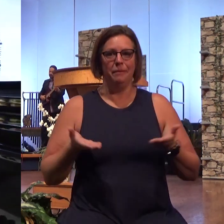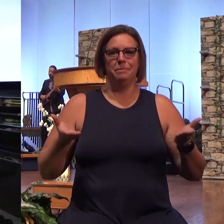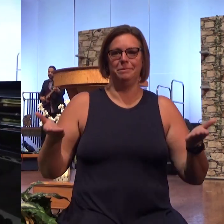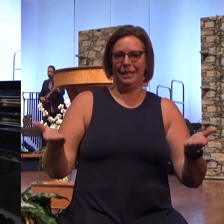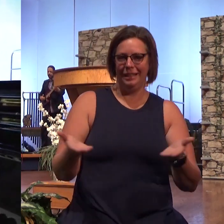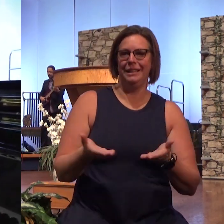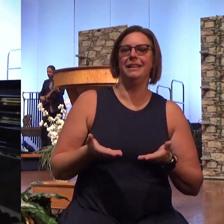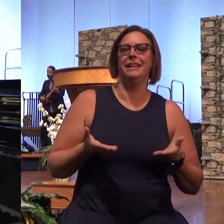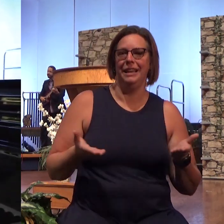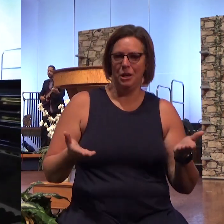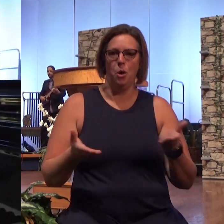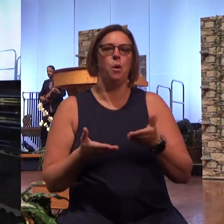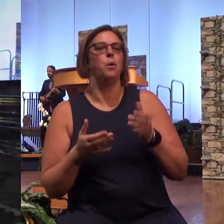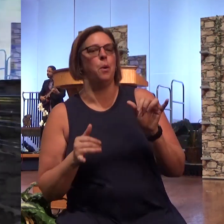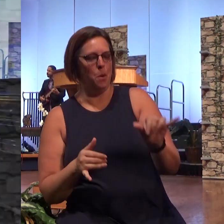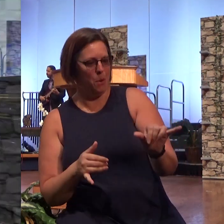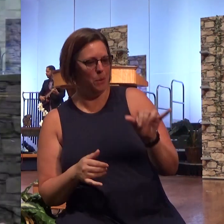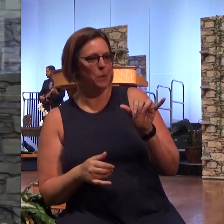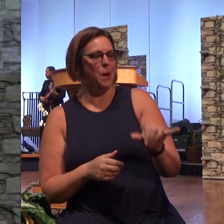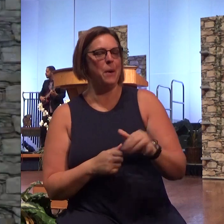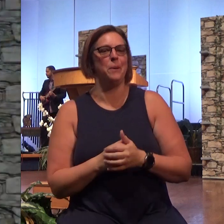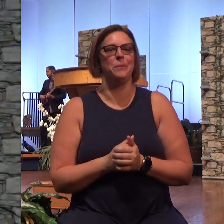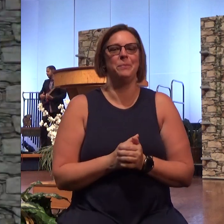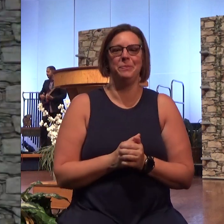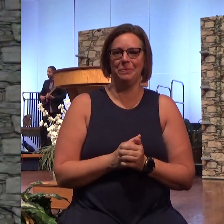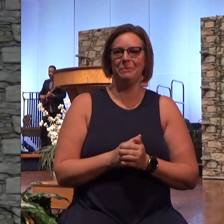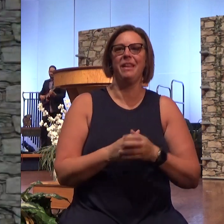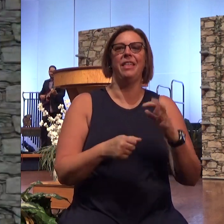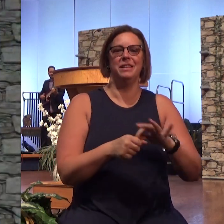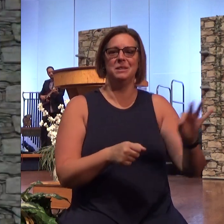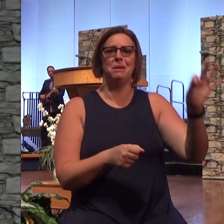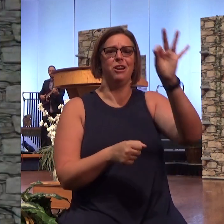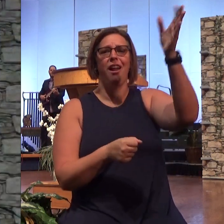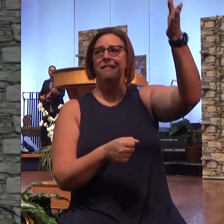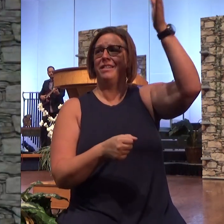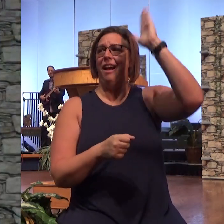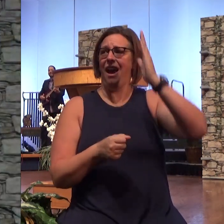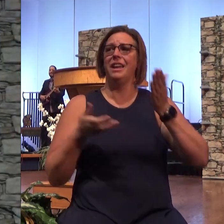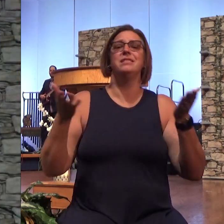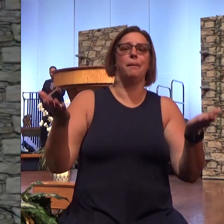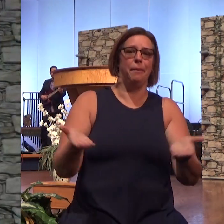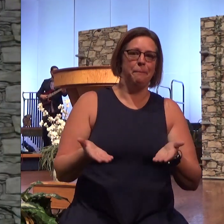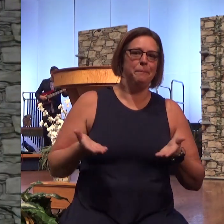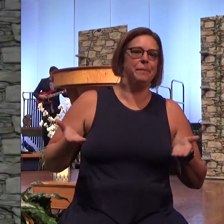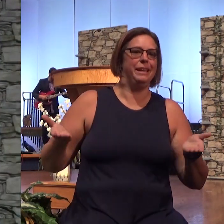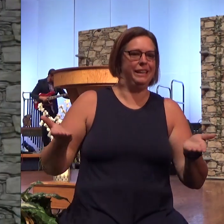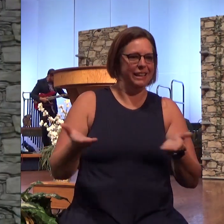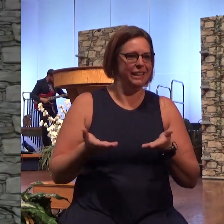The Spirit of God.